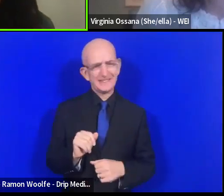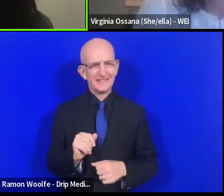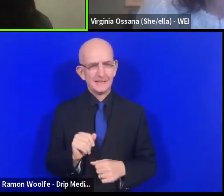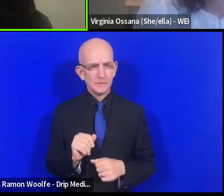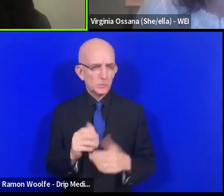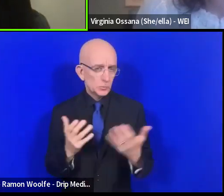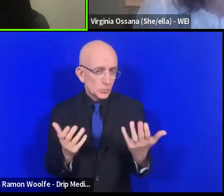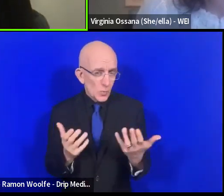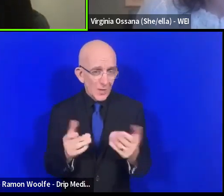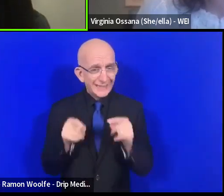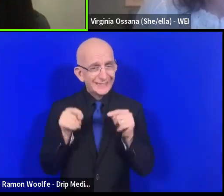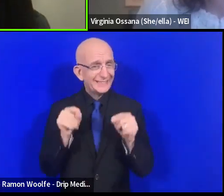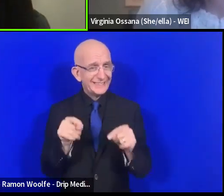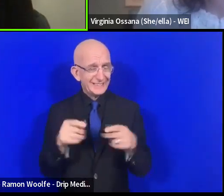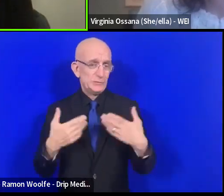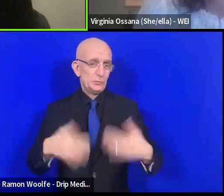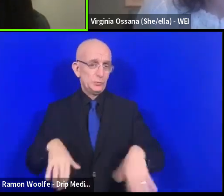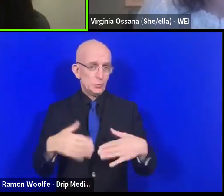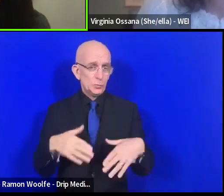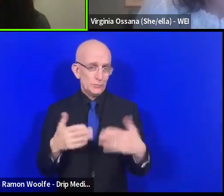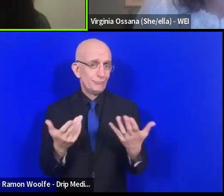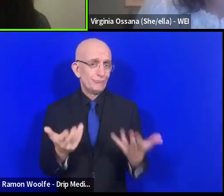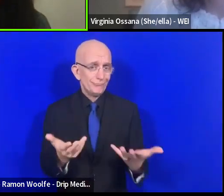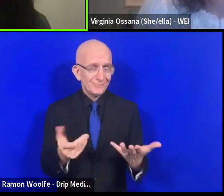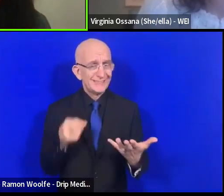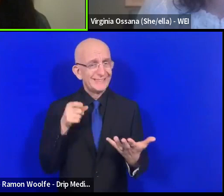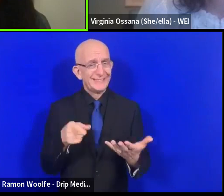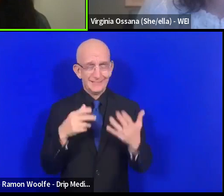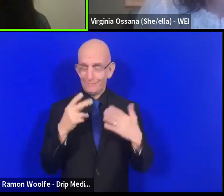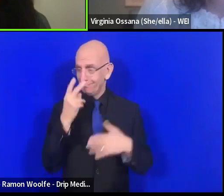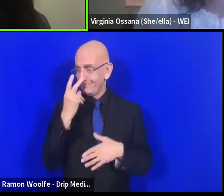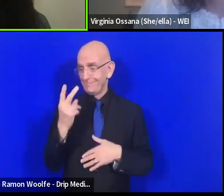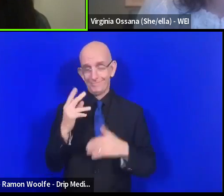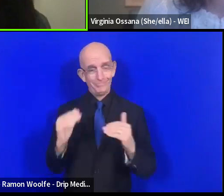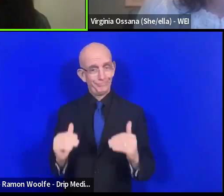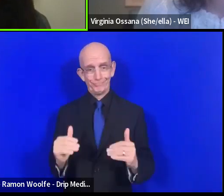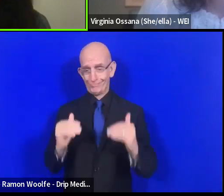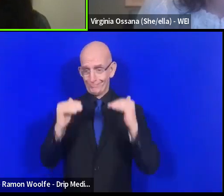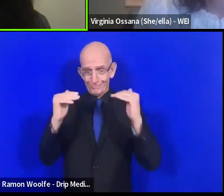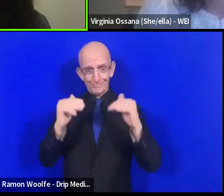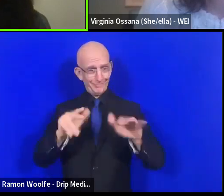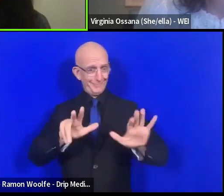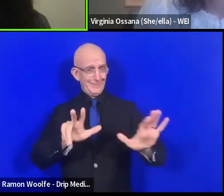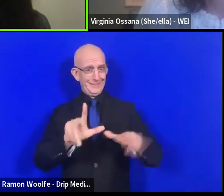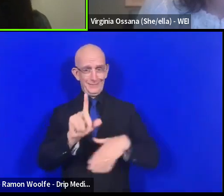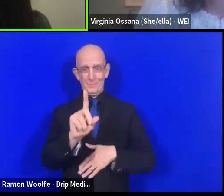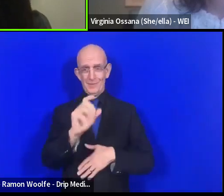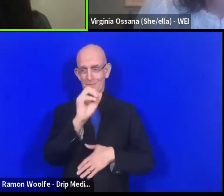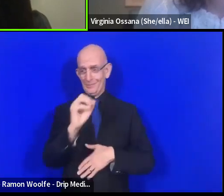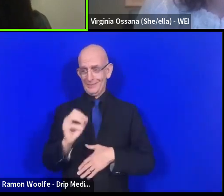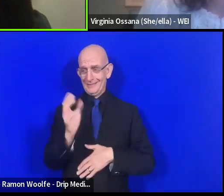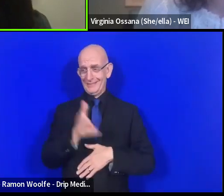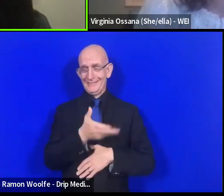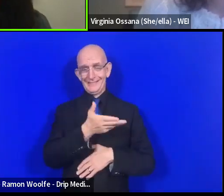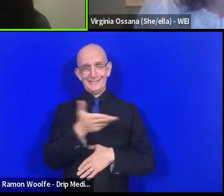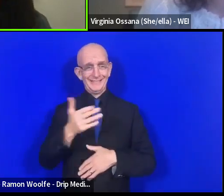of satisfaction around the conference was around accessibility is something that we're very proud of.